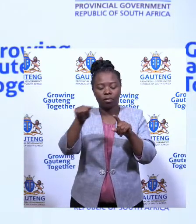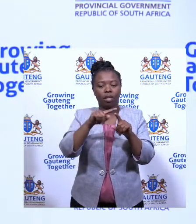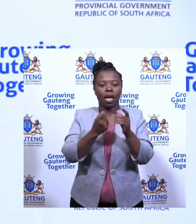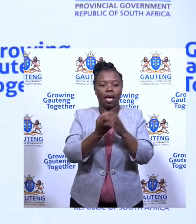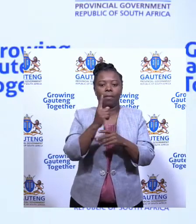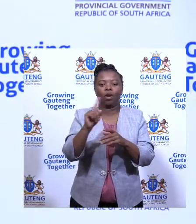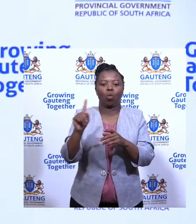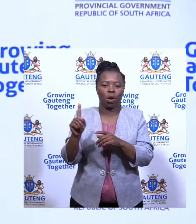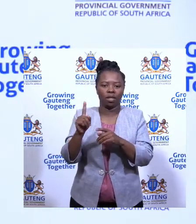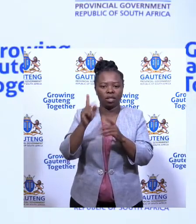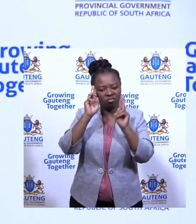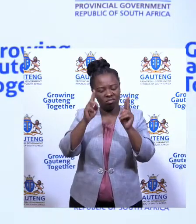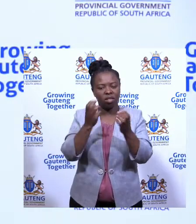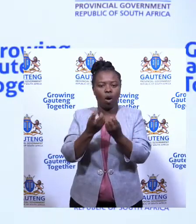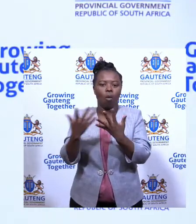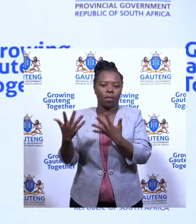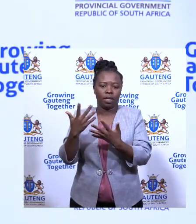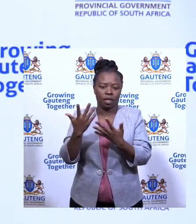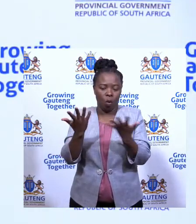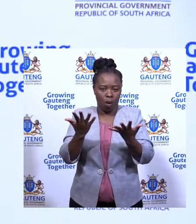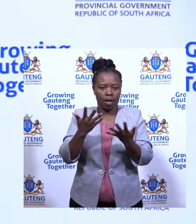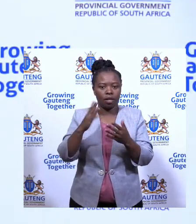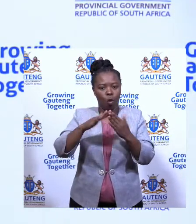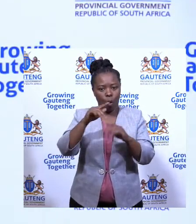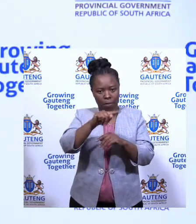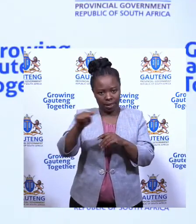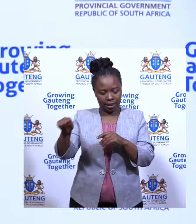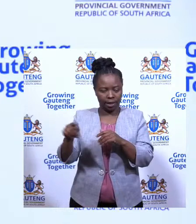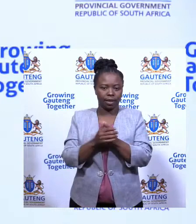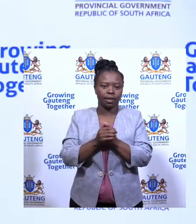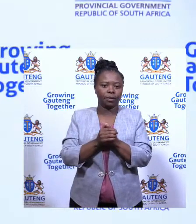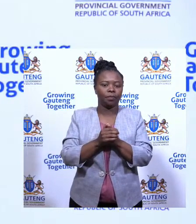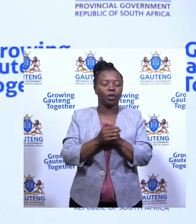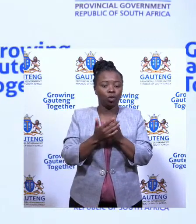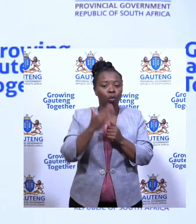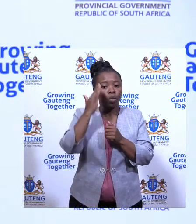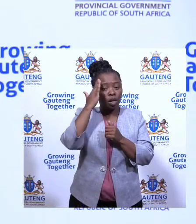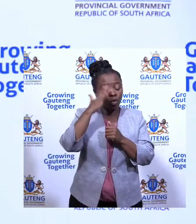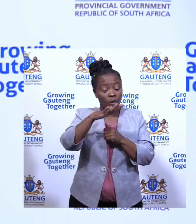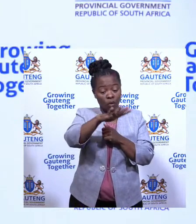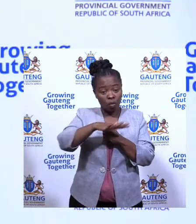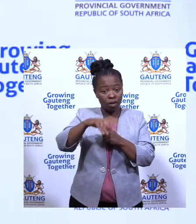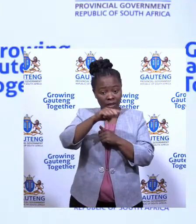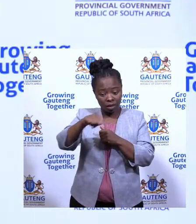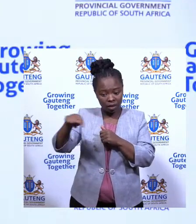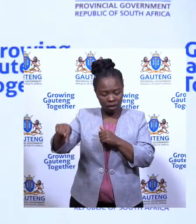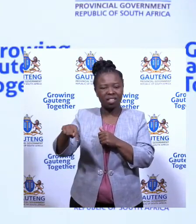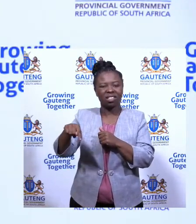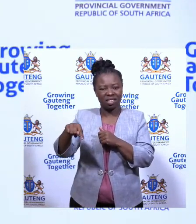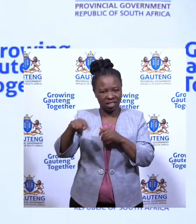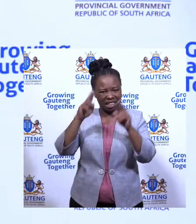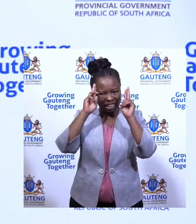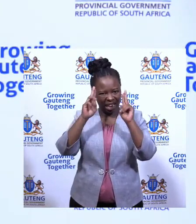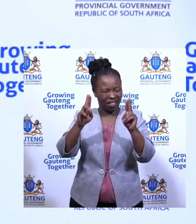on particular types of communities. And we know in these facilities that death rates are fairly